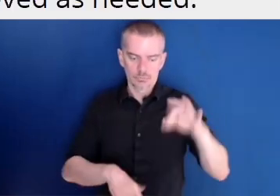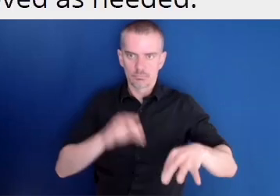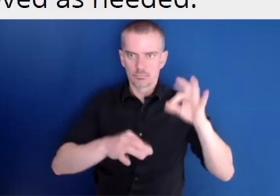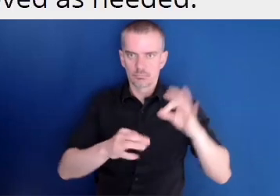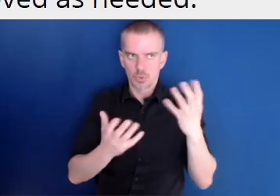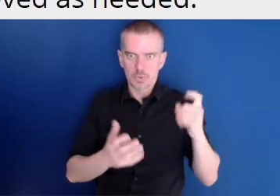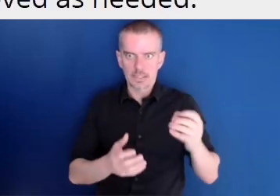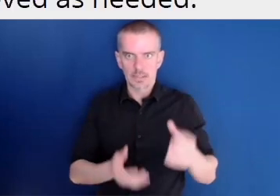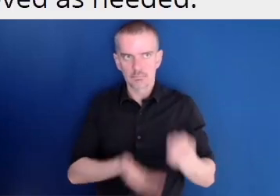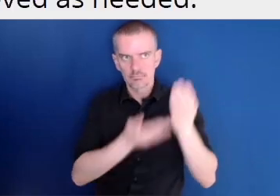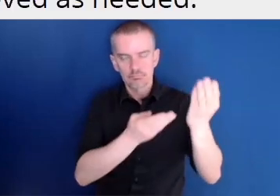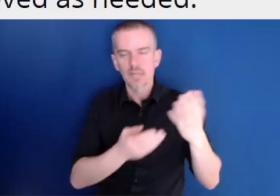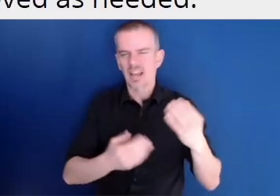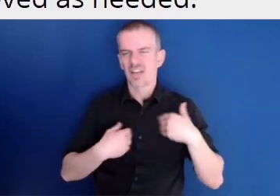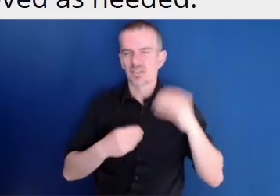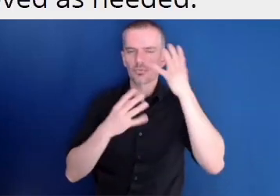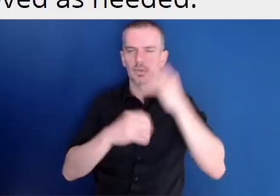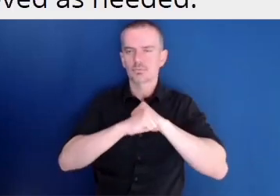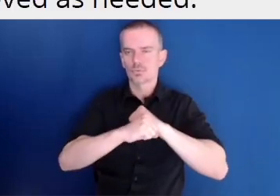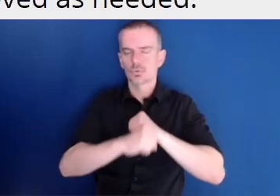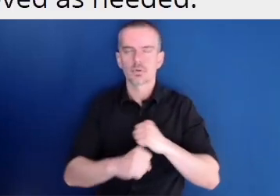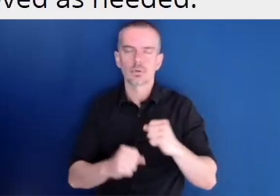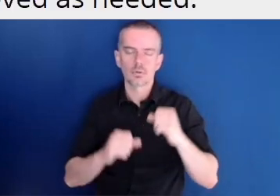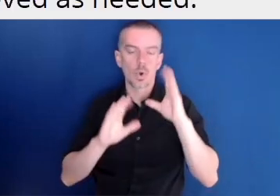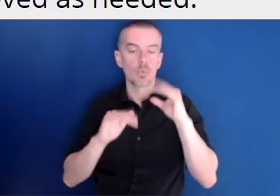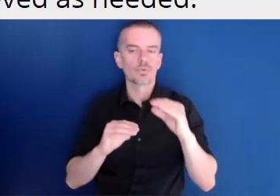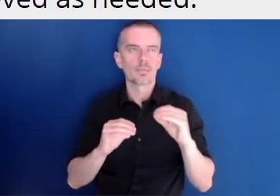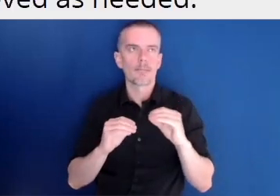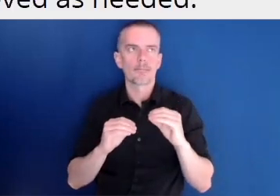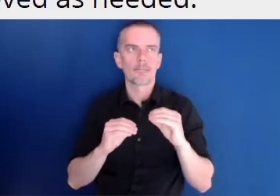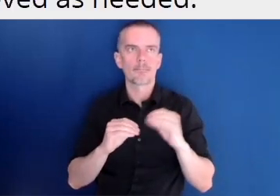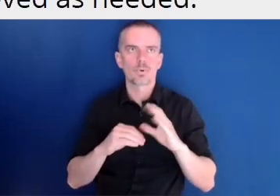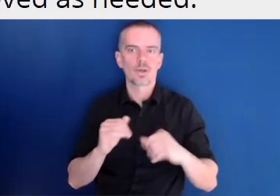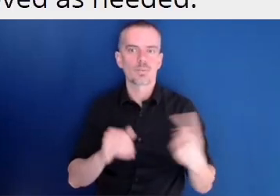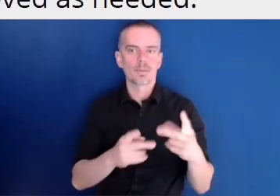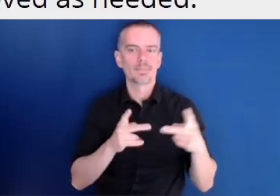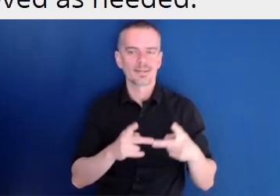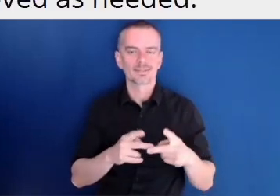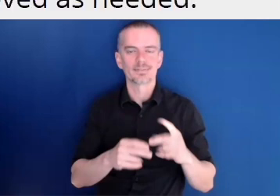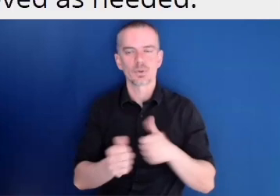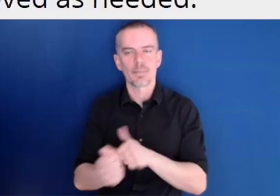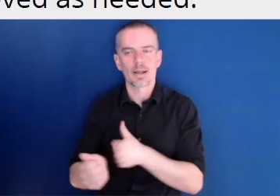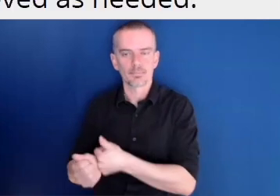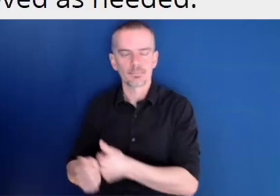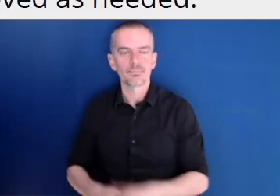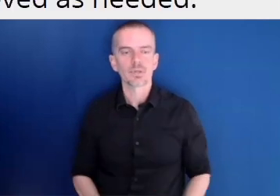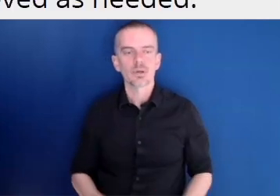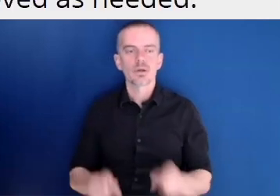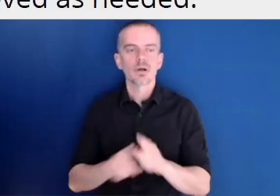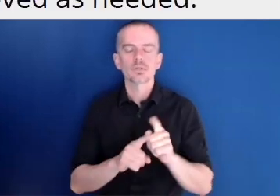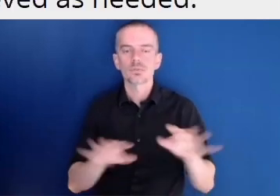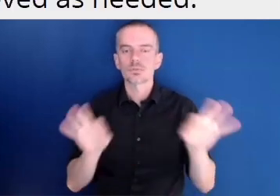in a secure location, and hopefully more than one secure location. Then also, it's worth remembering that